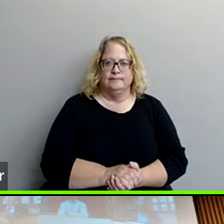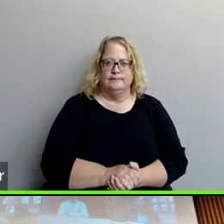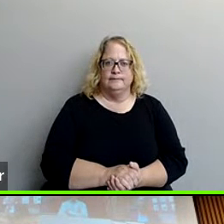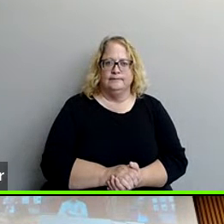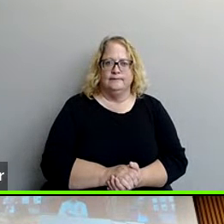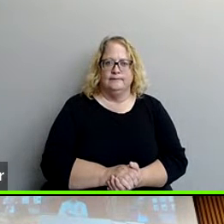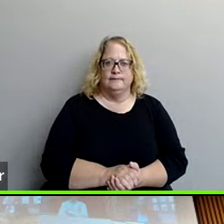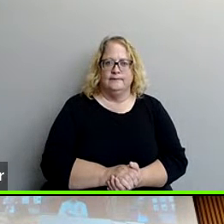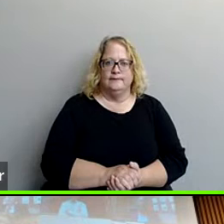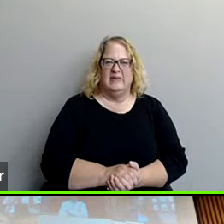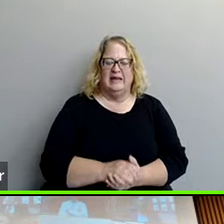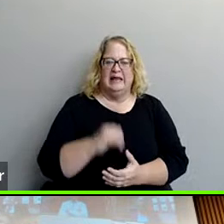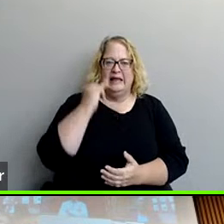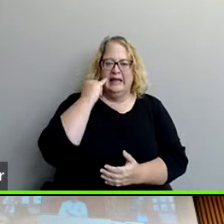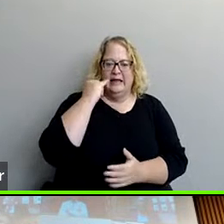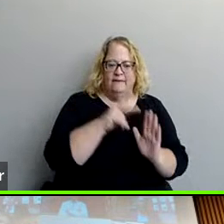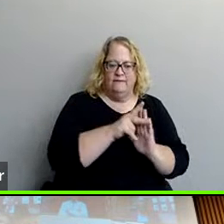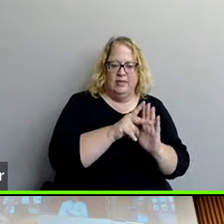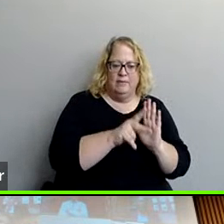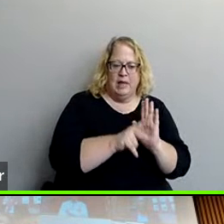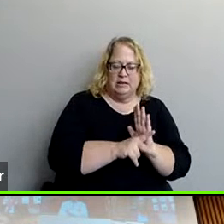discrepancy between policy and what's in the